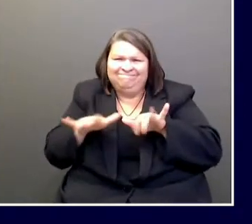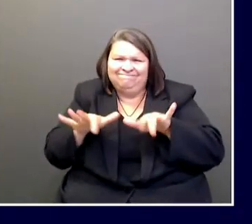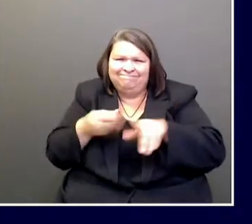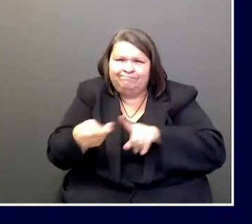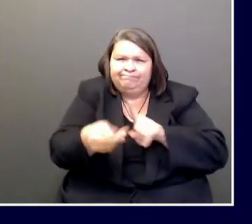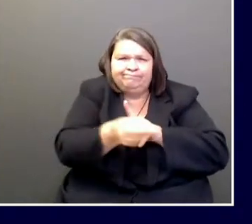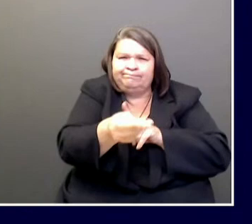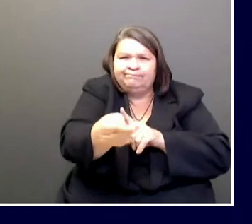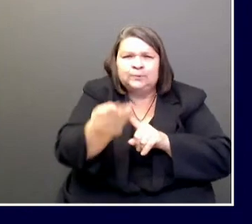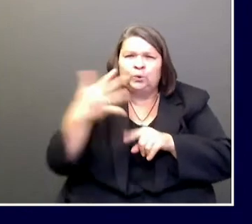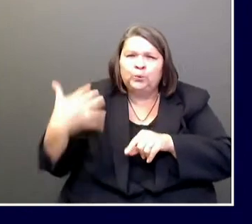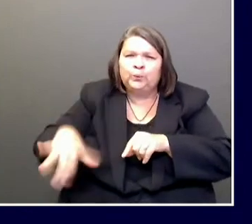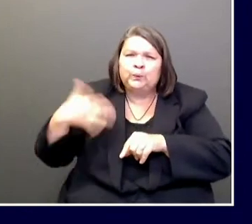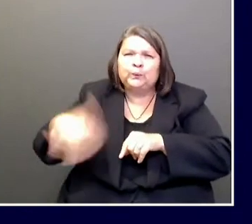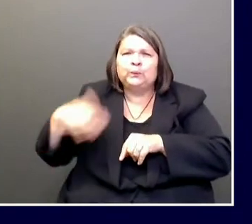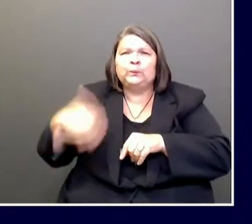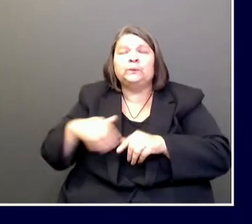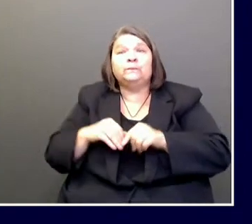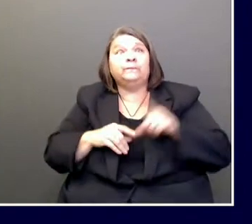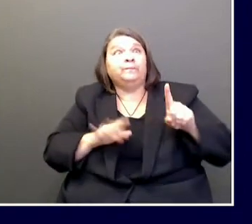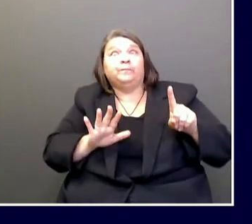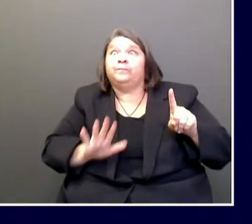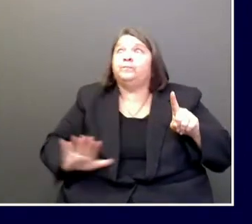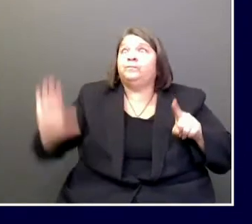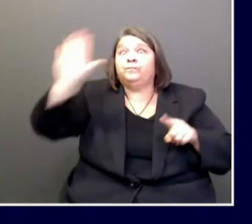cases, and likely even more than that.